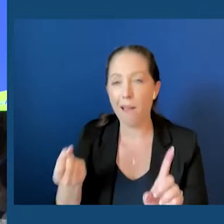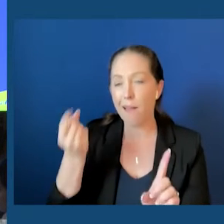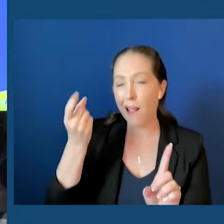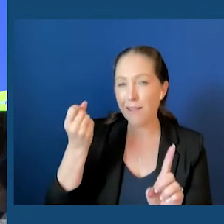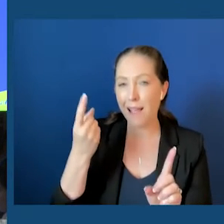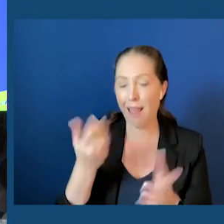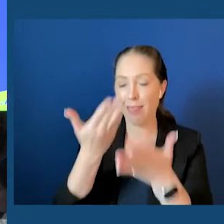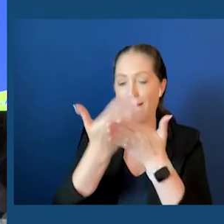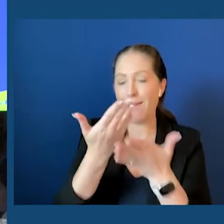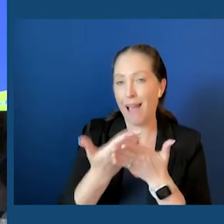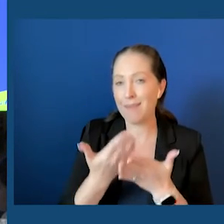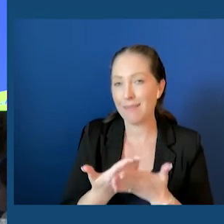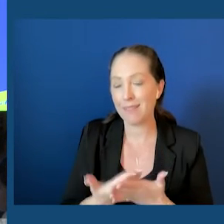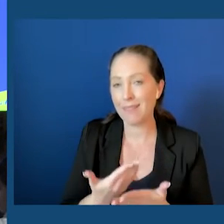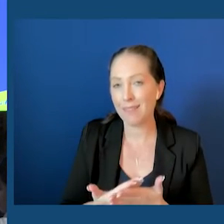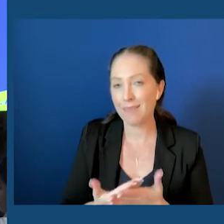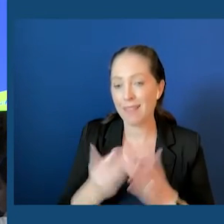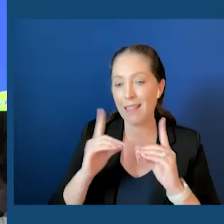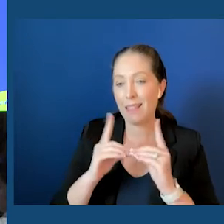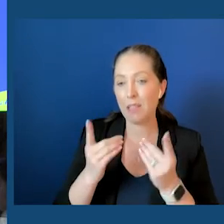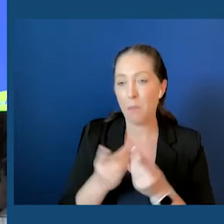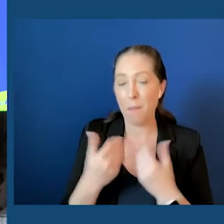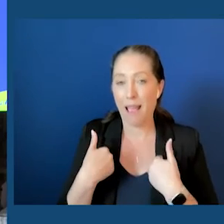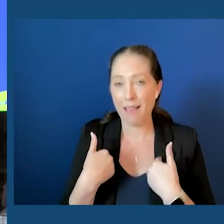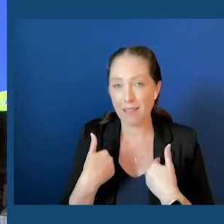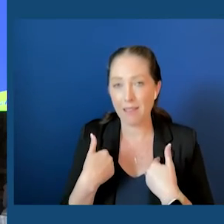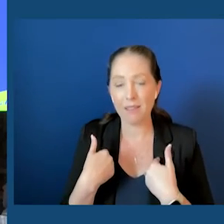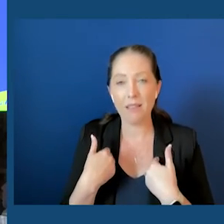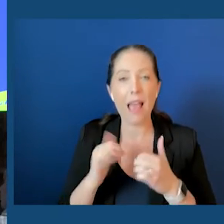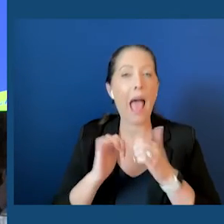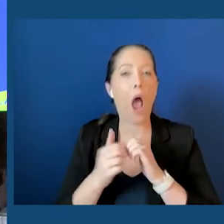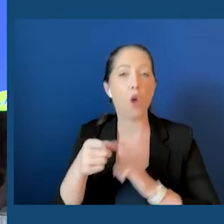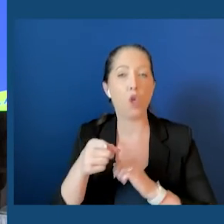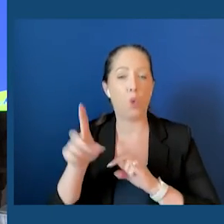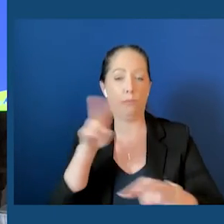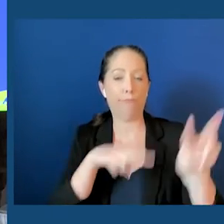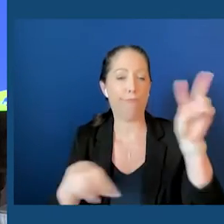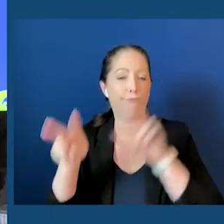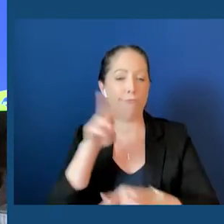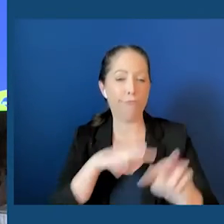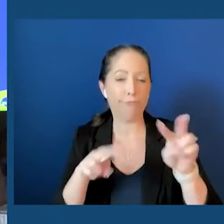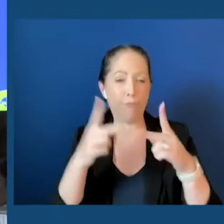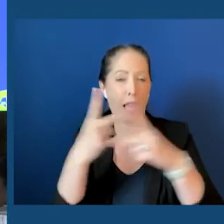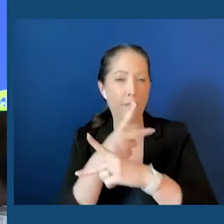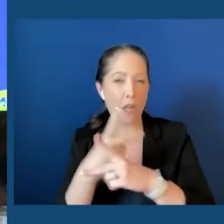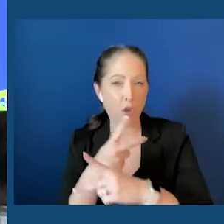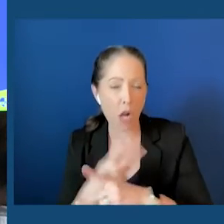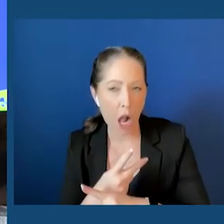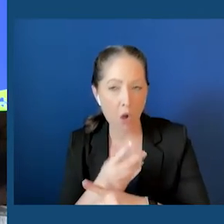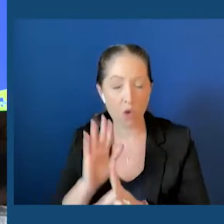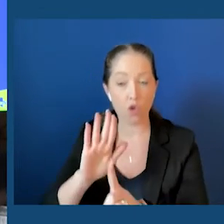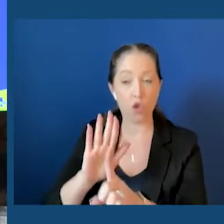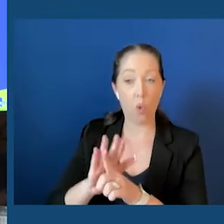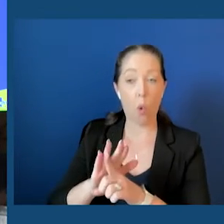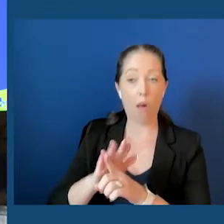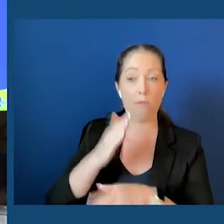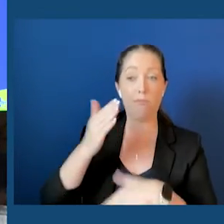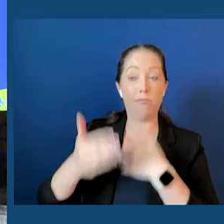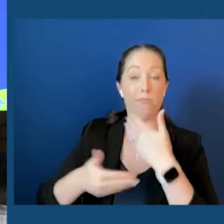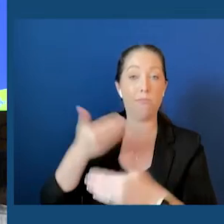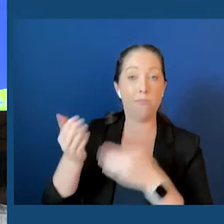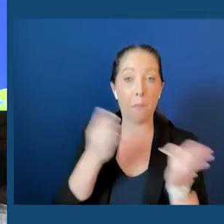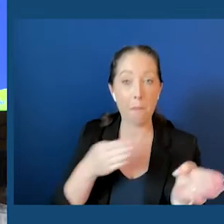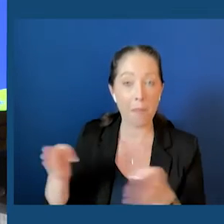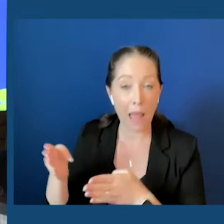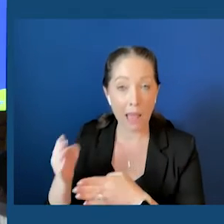that are the case there? How do you guys kind of look at that and figure out whether or not your initiatives in Albany need to be tinkered with